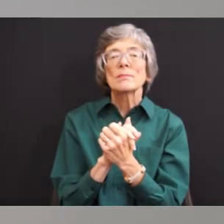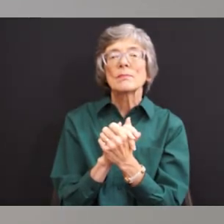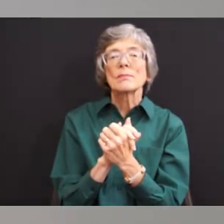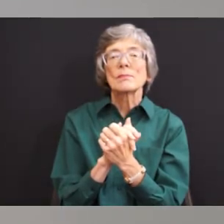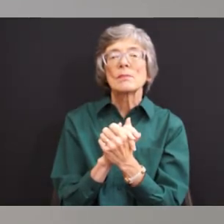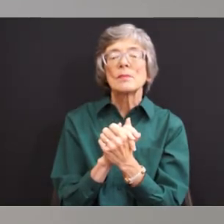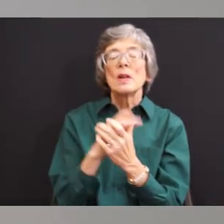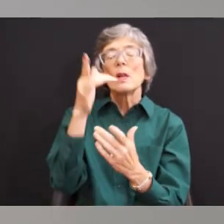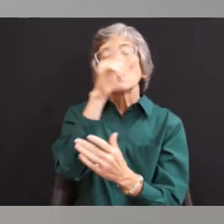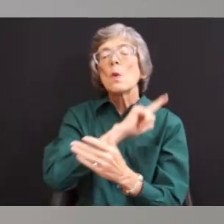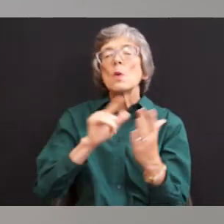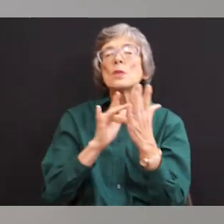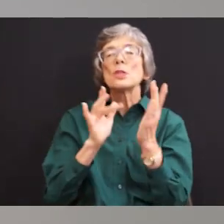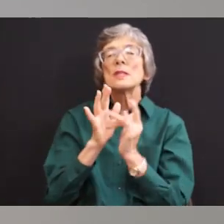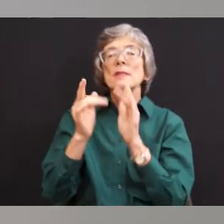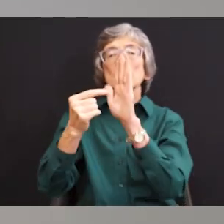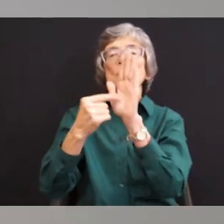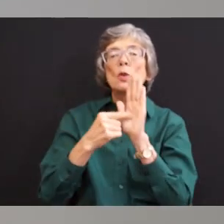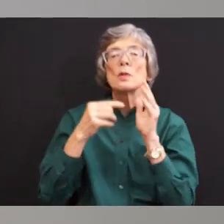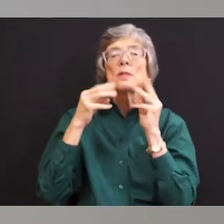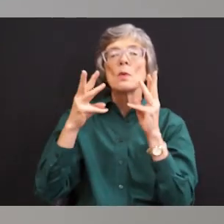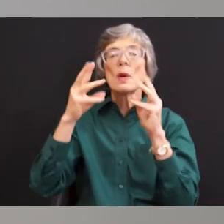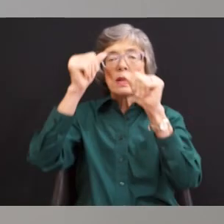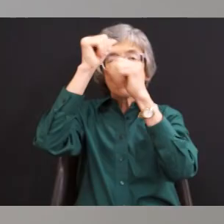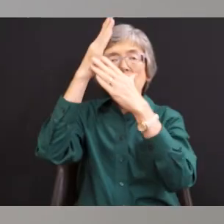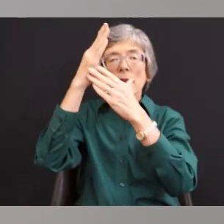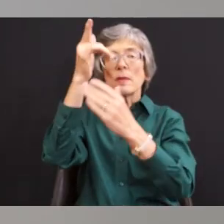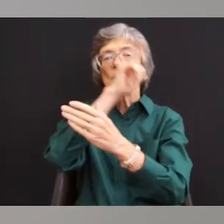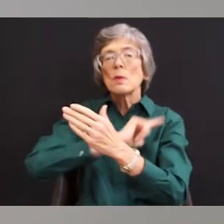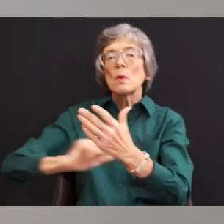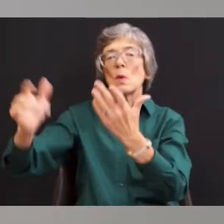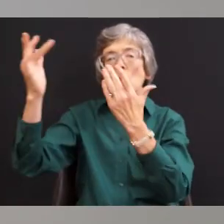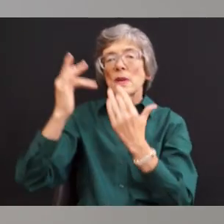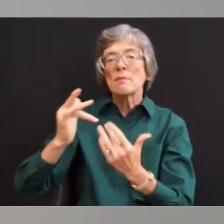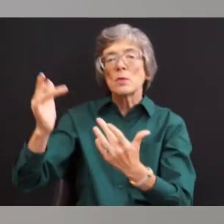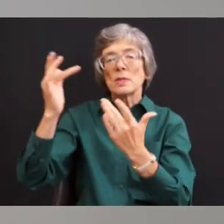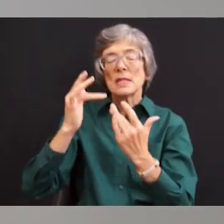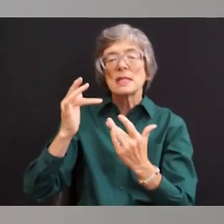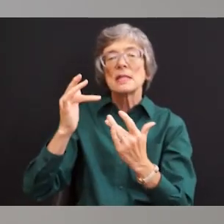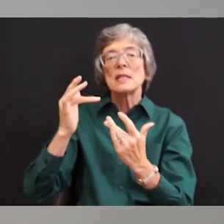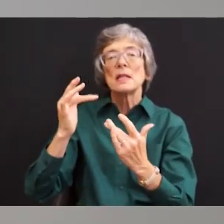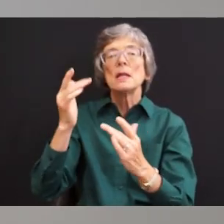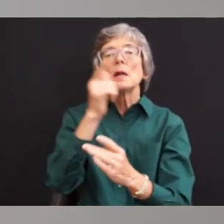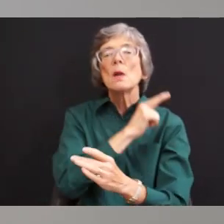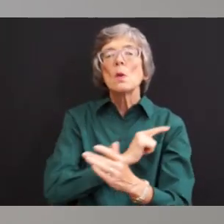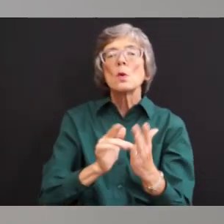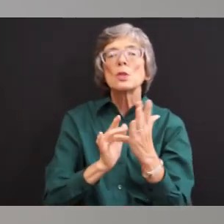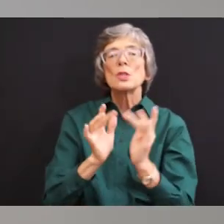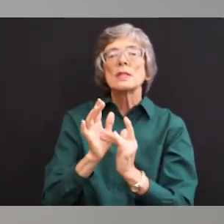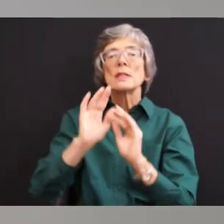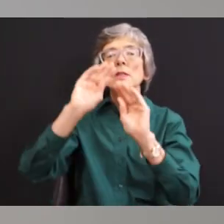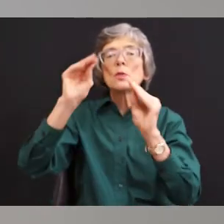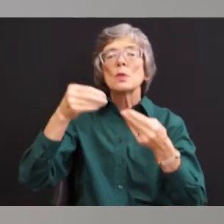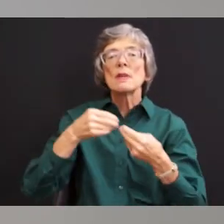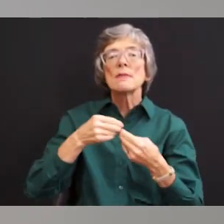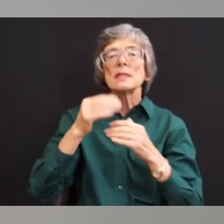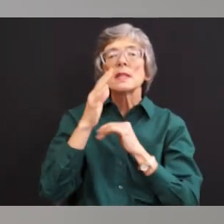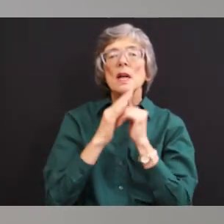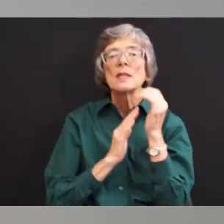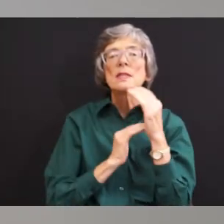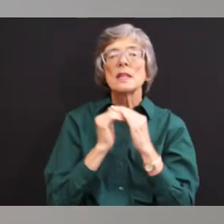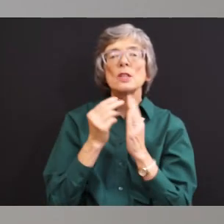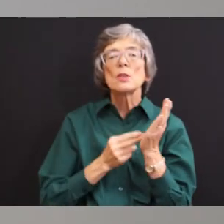Lord Jesus, you have shown us the way to the Father. Lord, have mercy. Lord, have mercy. Lord Jesus, you have given us the consolation of the